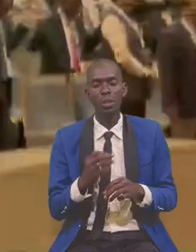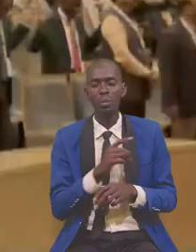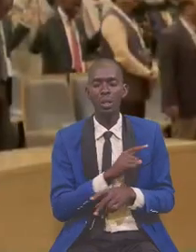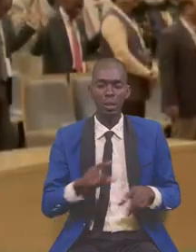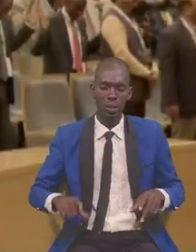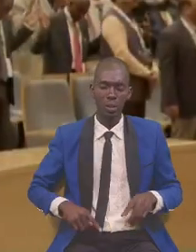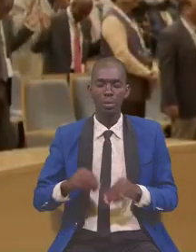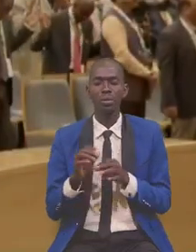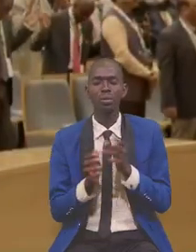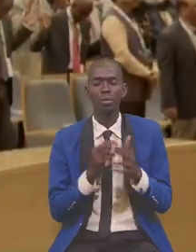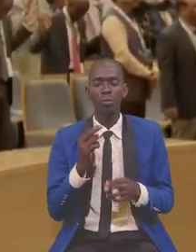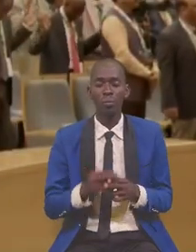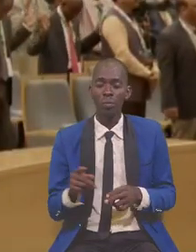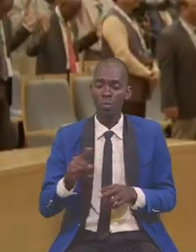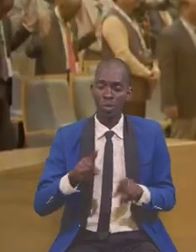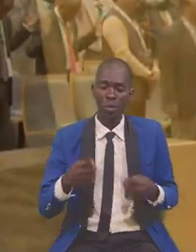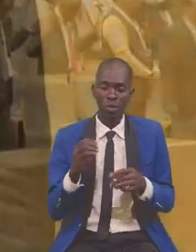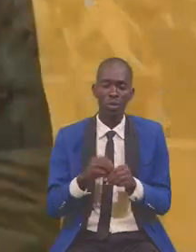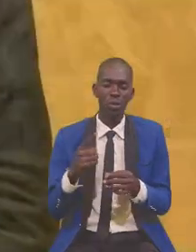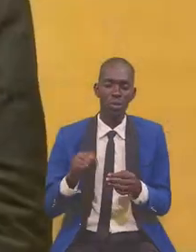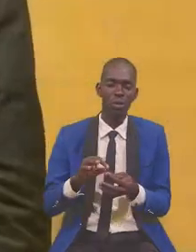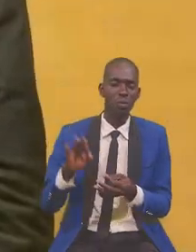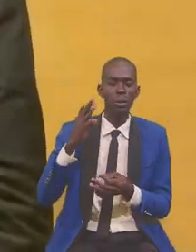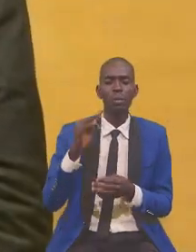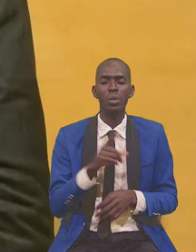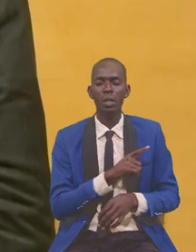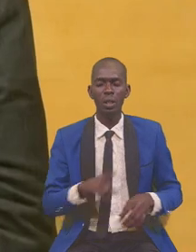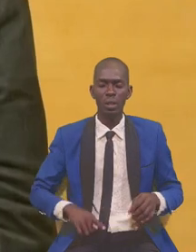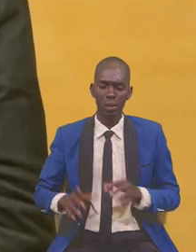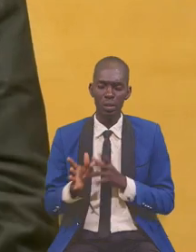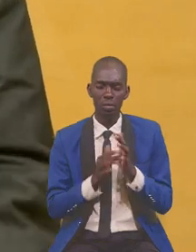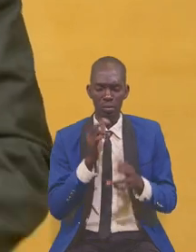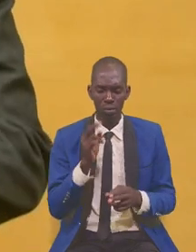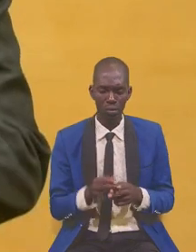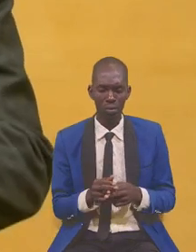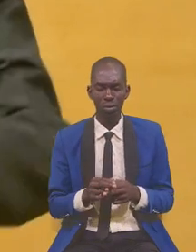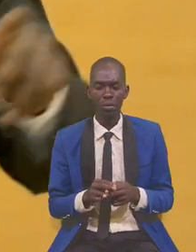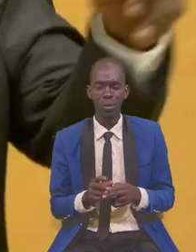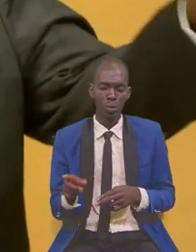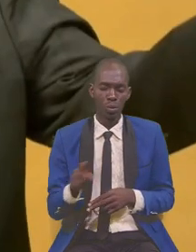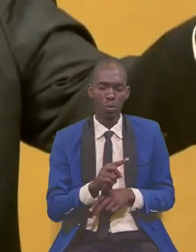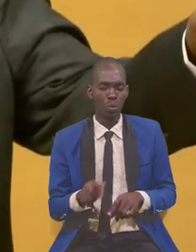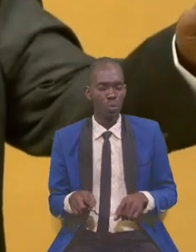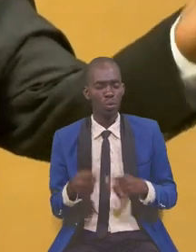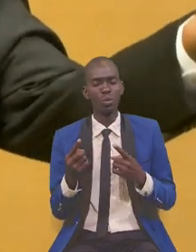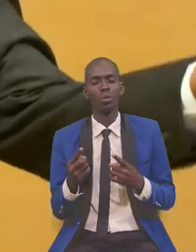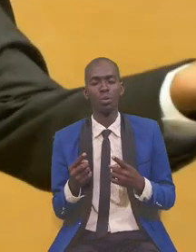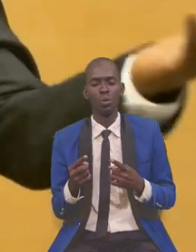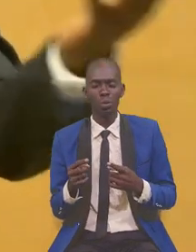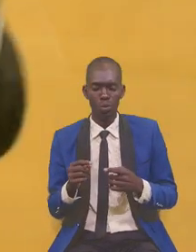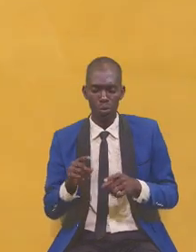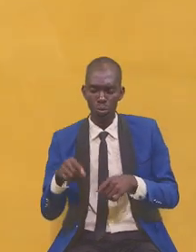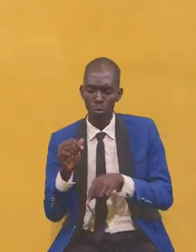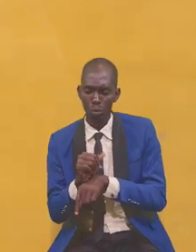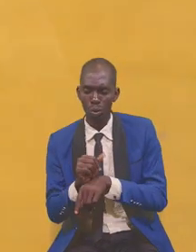Lord. You go in the spirit of the Lord. You go, you walk. You come